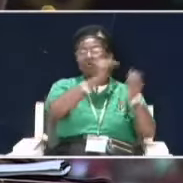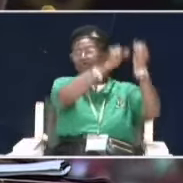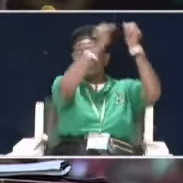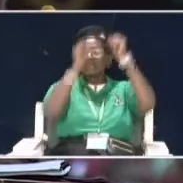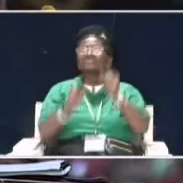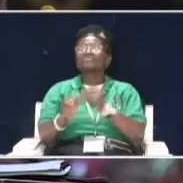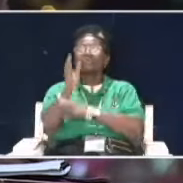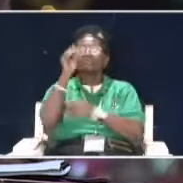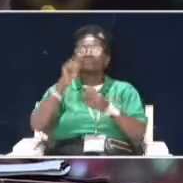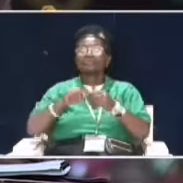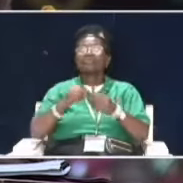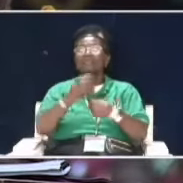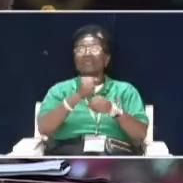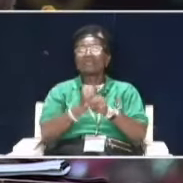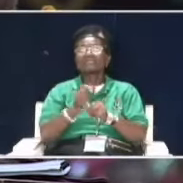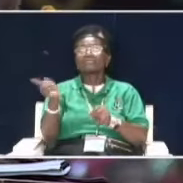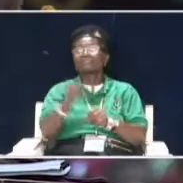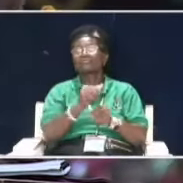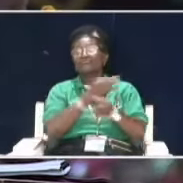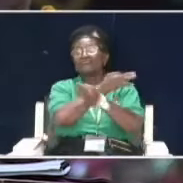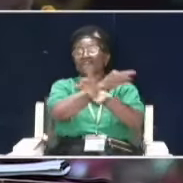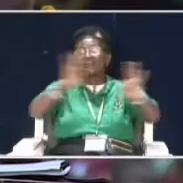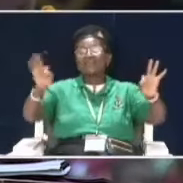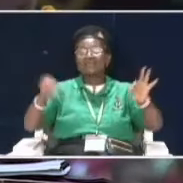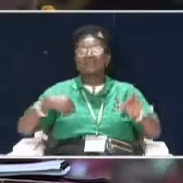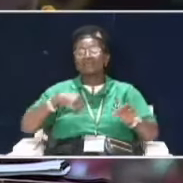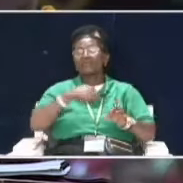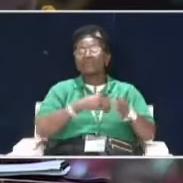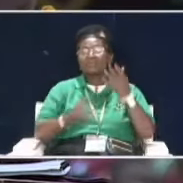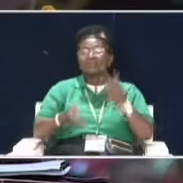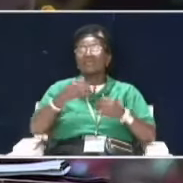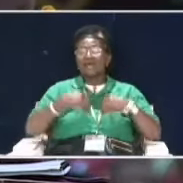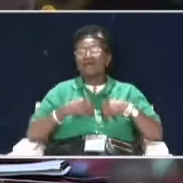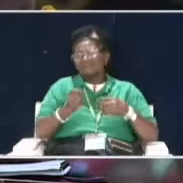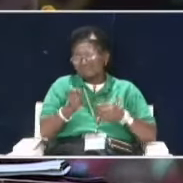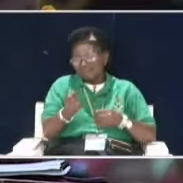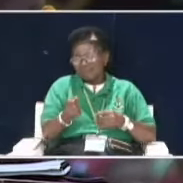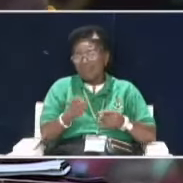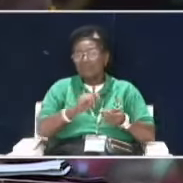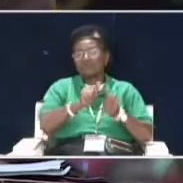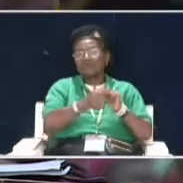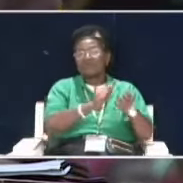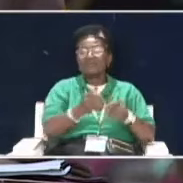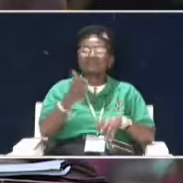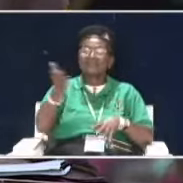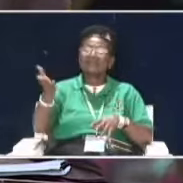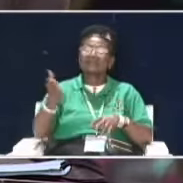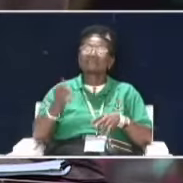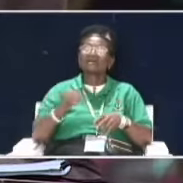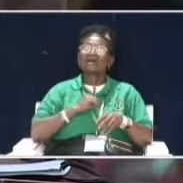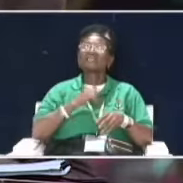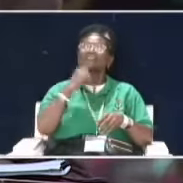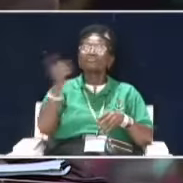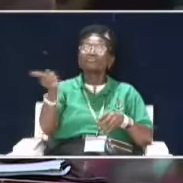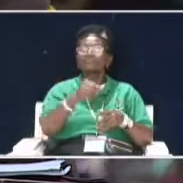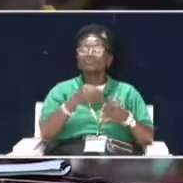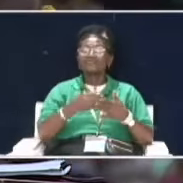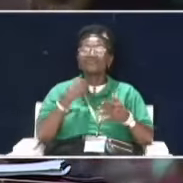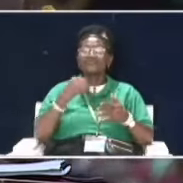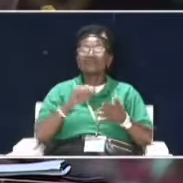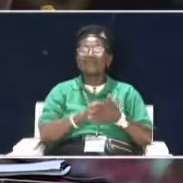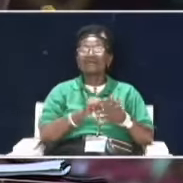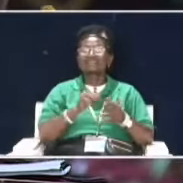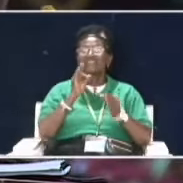free, we may have a little bit of problems there. I've told you before that